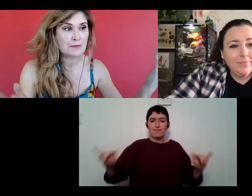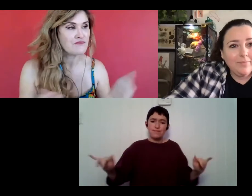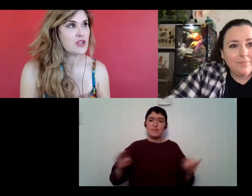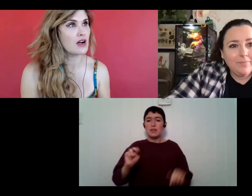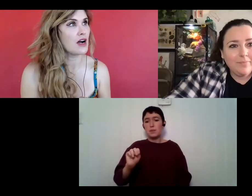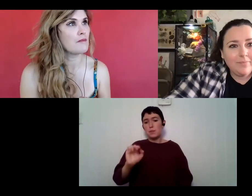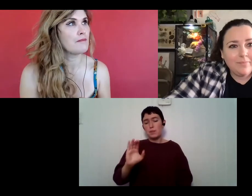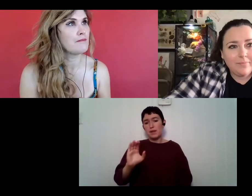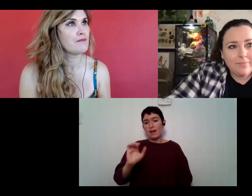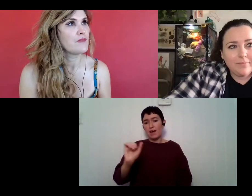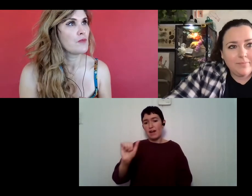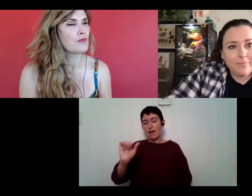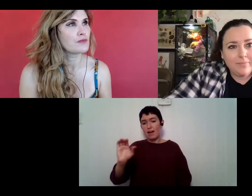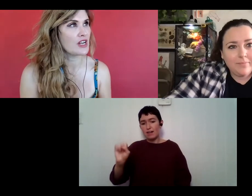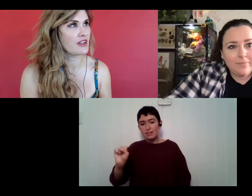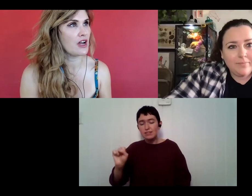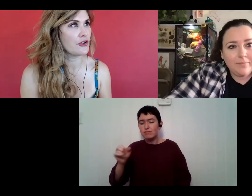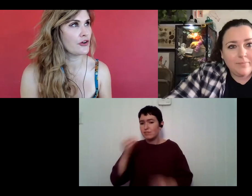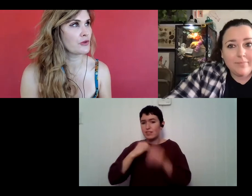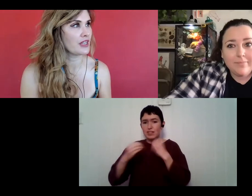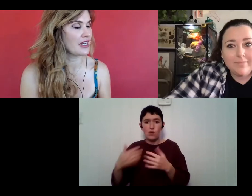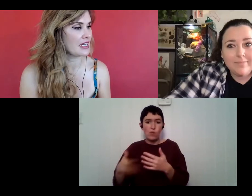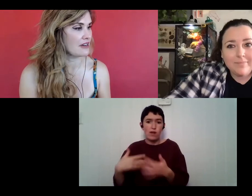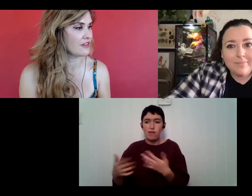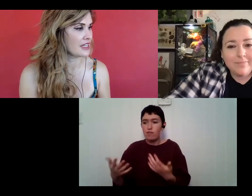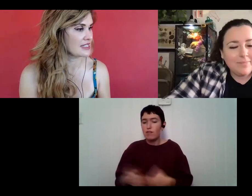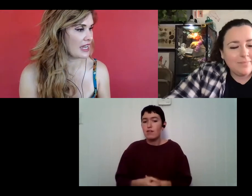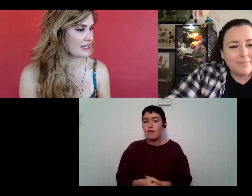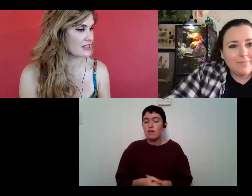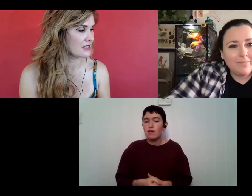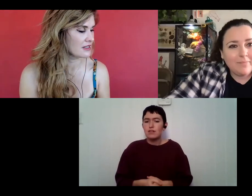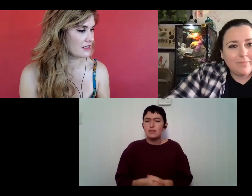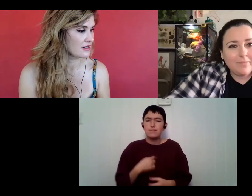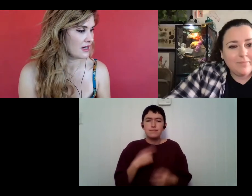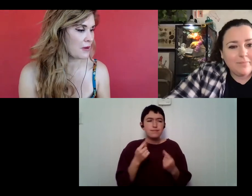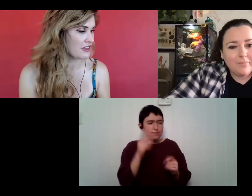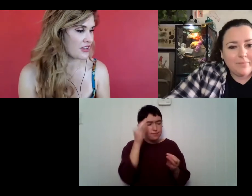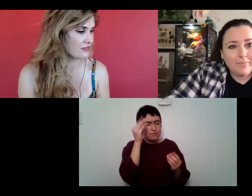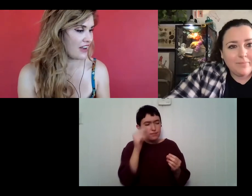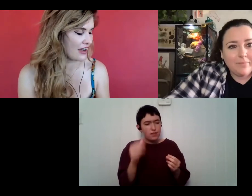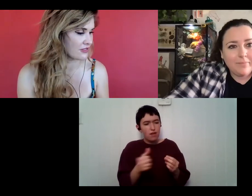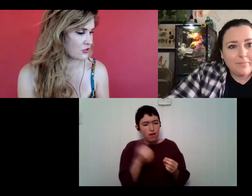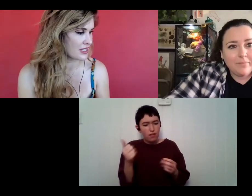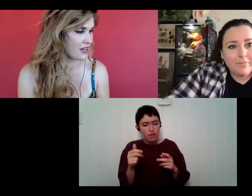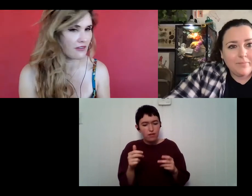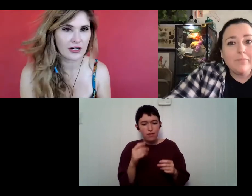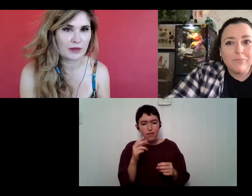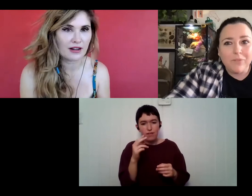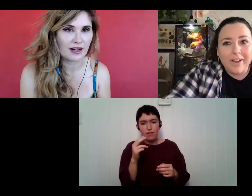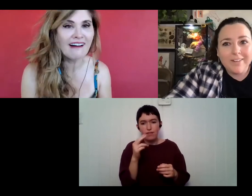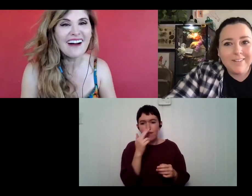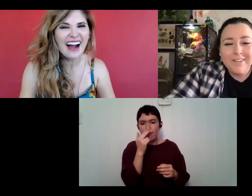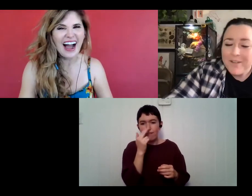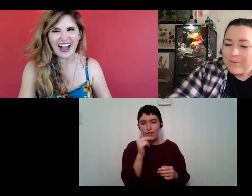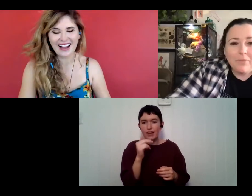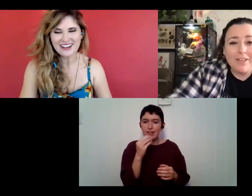anything. Trying to think of other really kind of neat, funky diets. I'll probably think of 5 as soon as I get off here, but